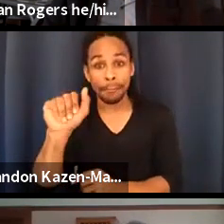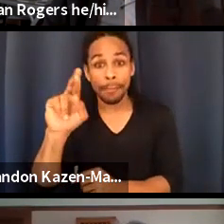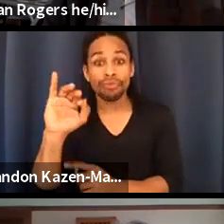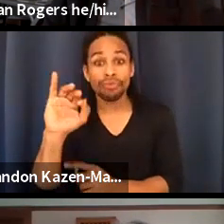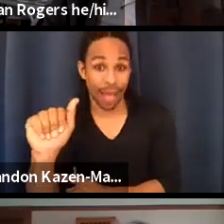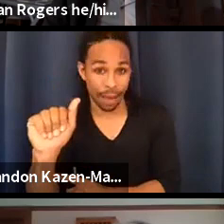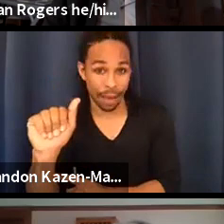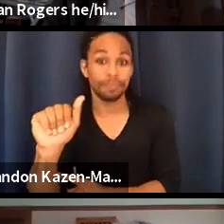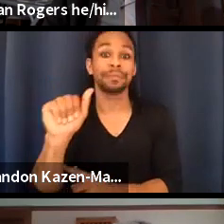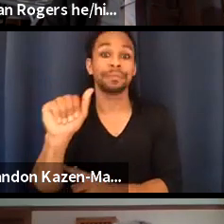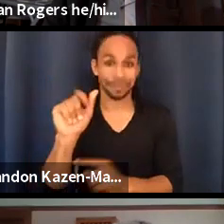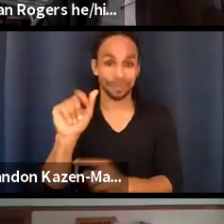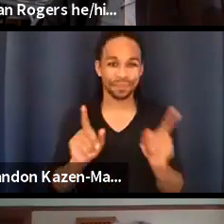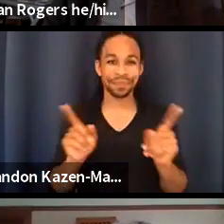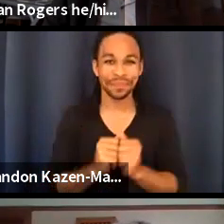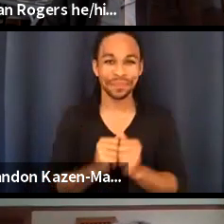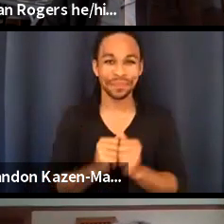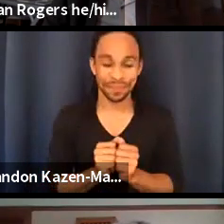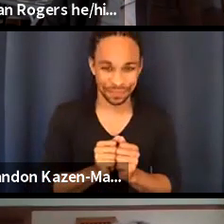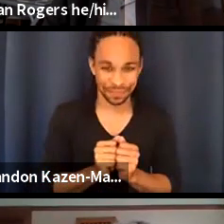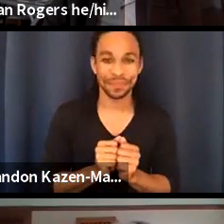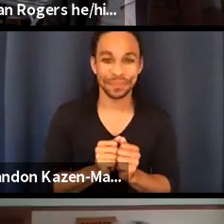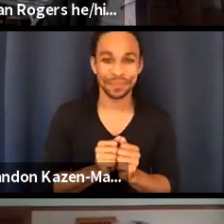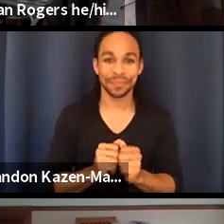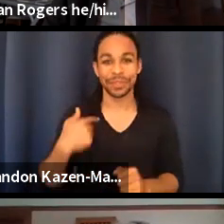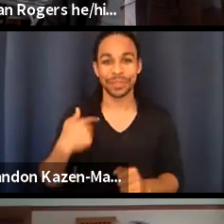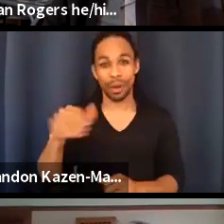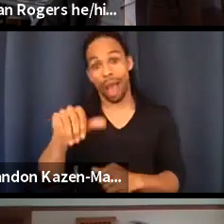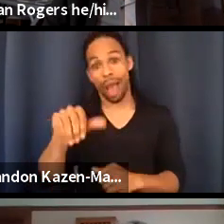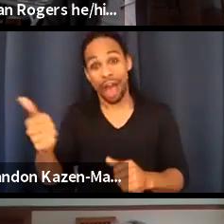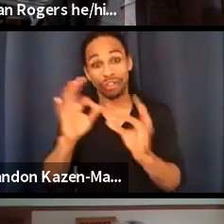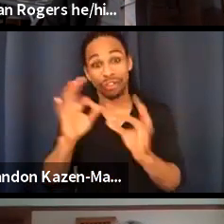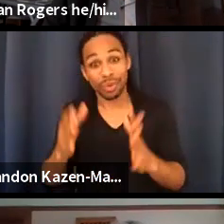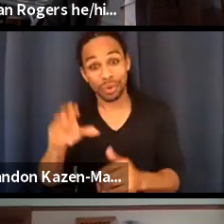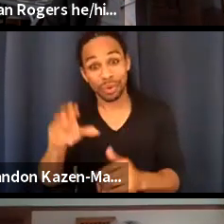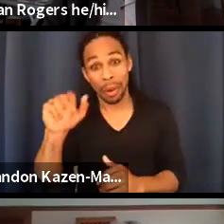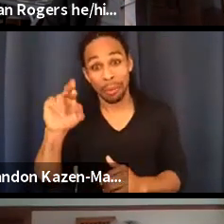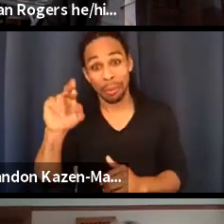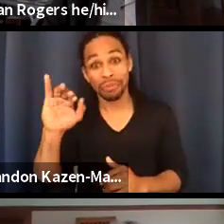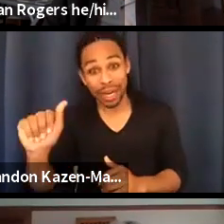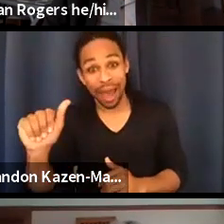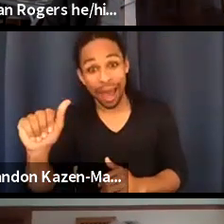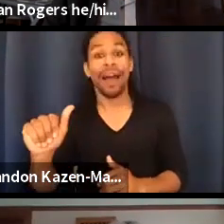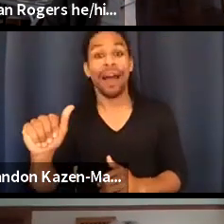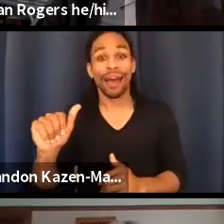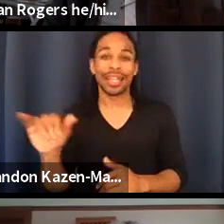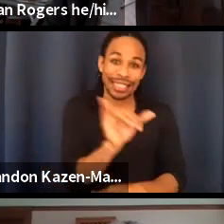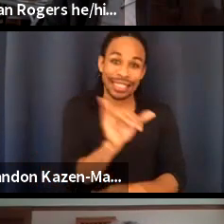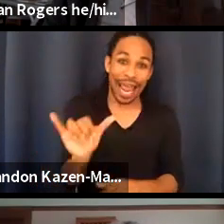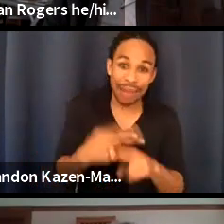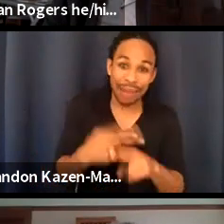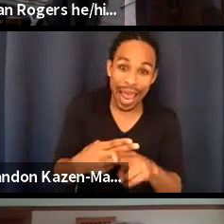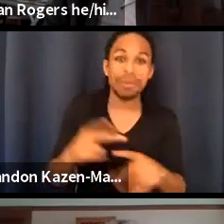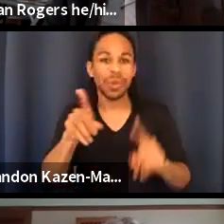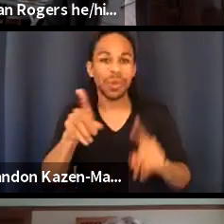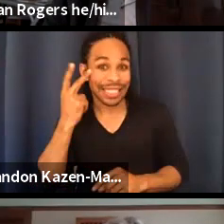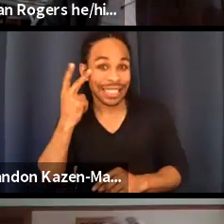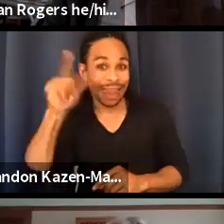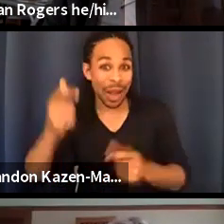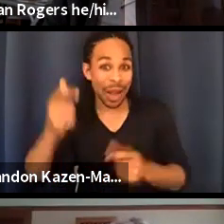American Sign Language interpreter here. You could pin their video, but their boxes will also be available this whole time.